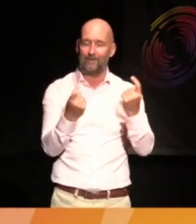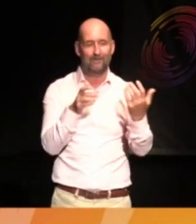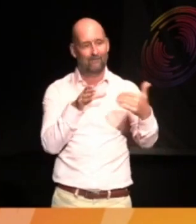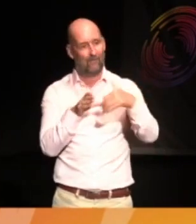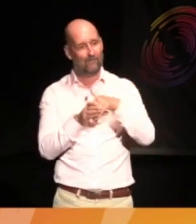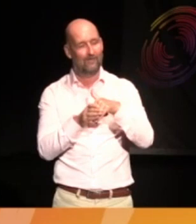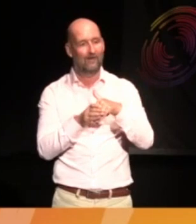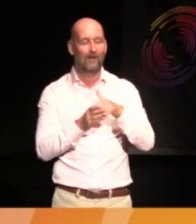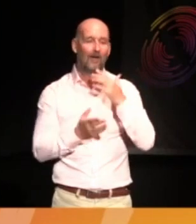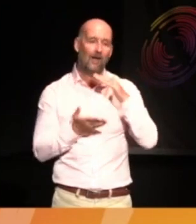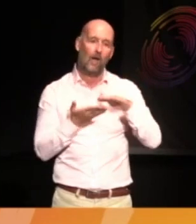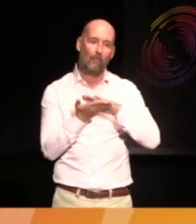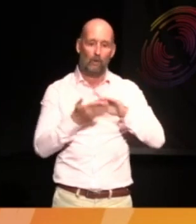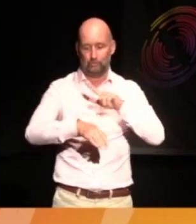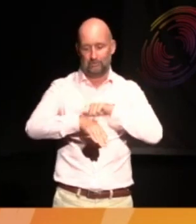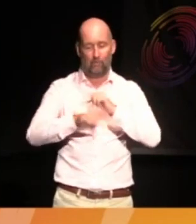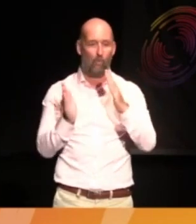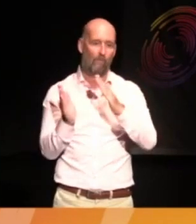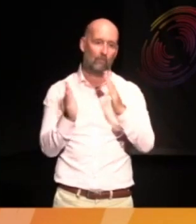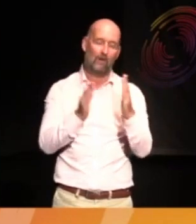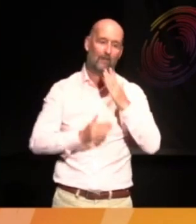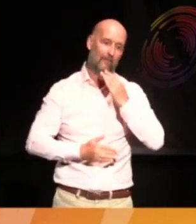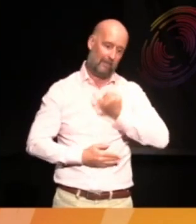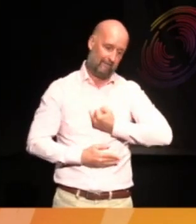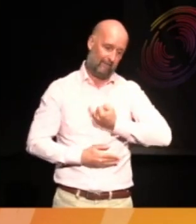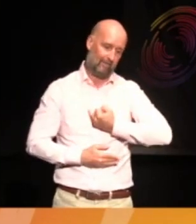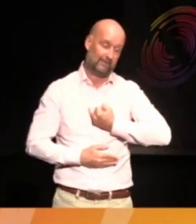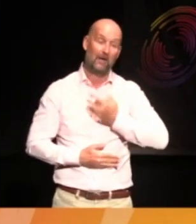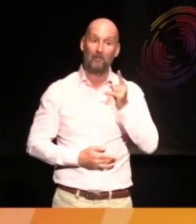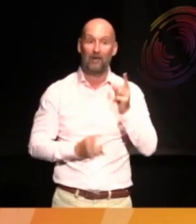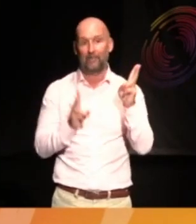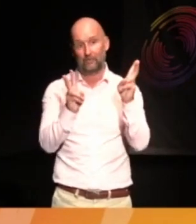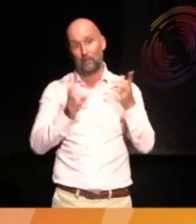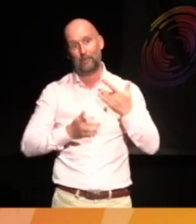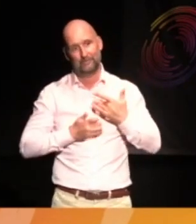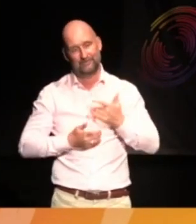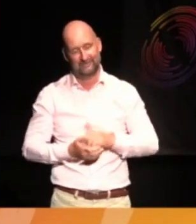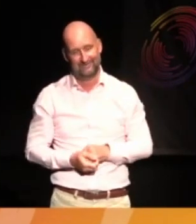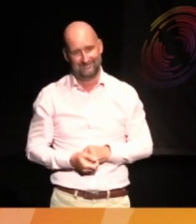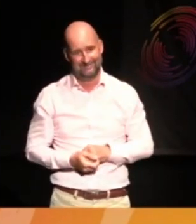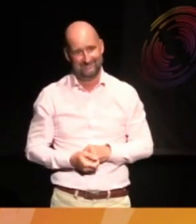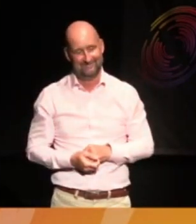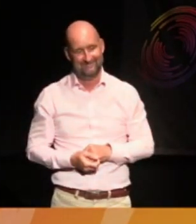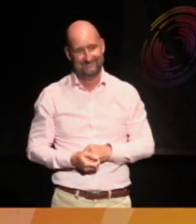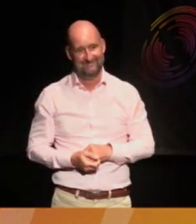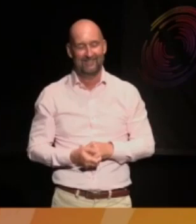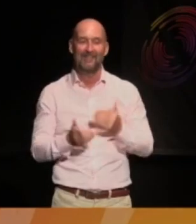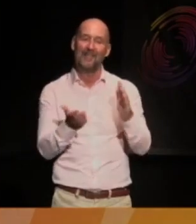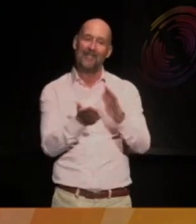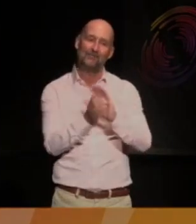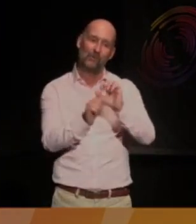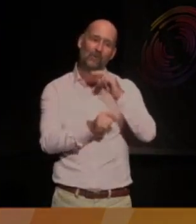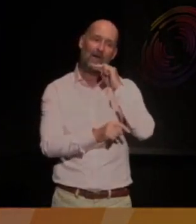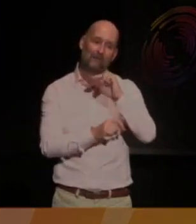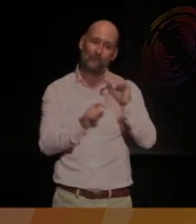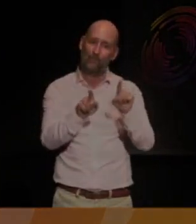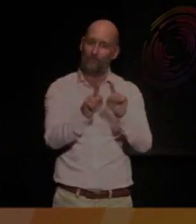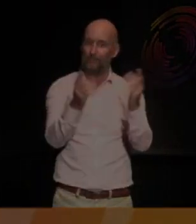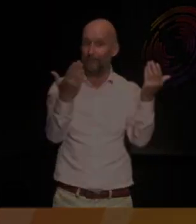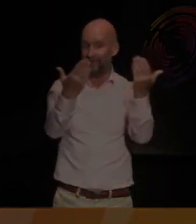I apologise for overrunning. It's all my fault, but it was interesting. So have a good afternoon and evening.